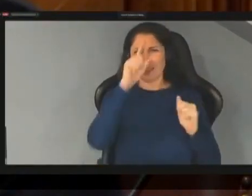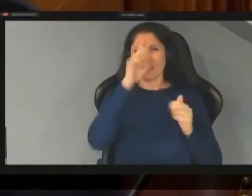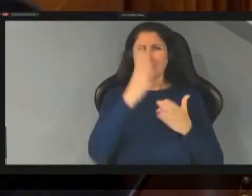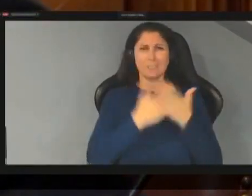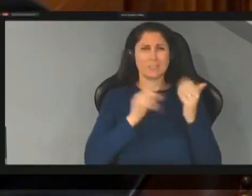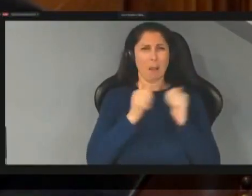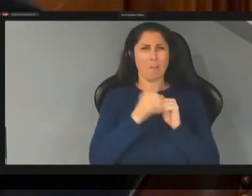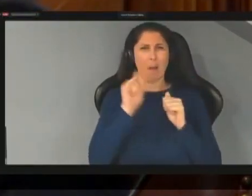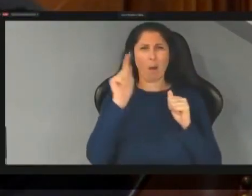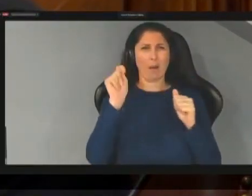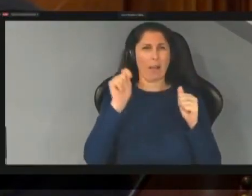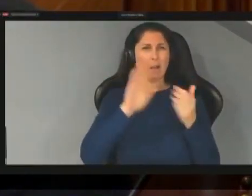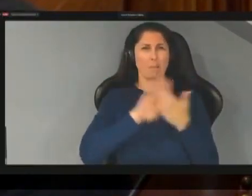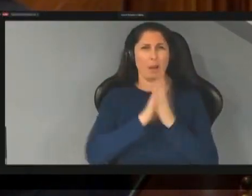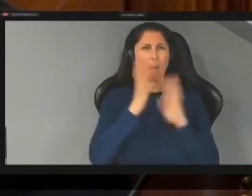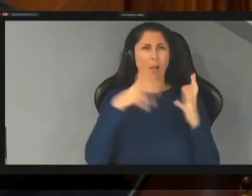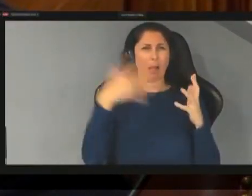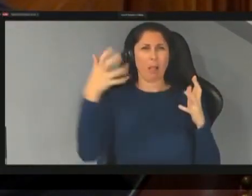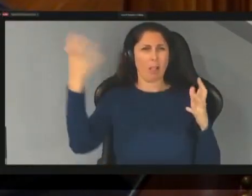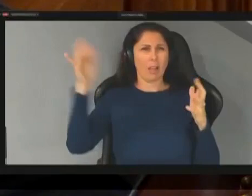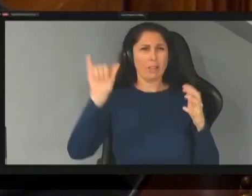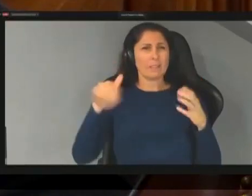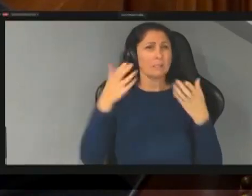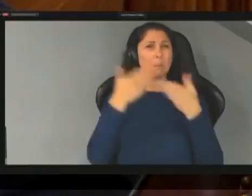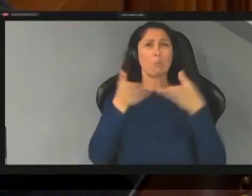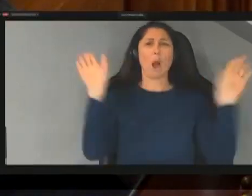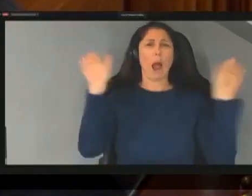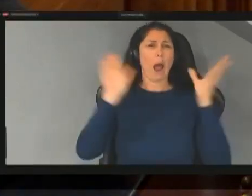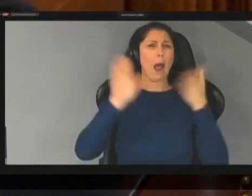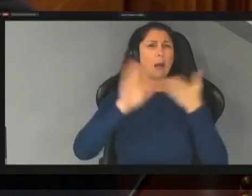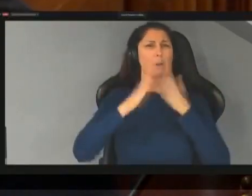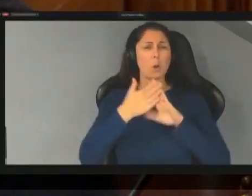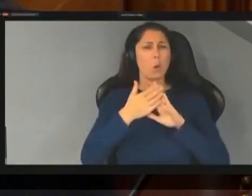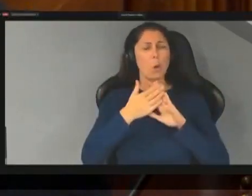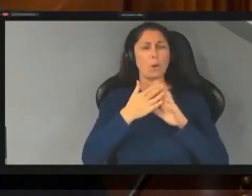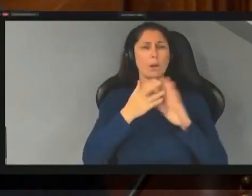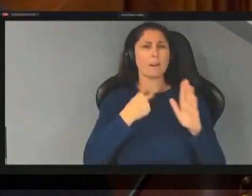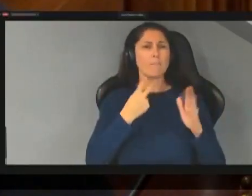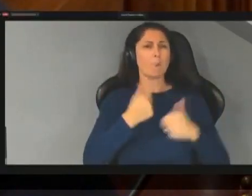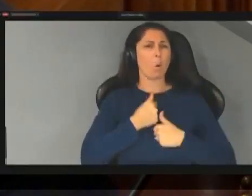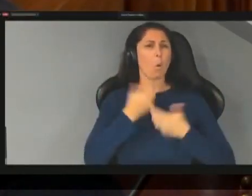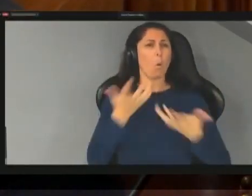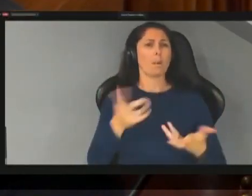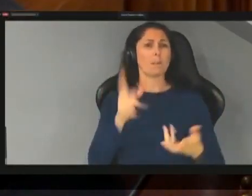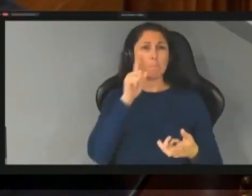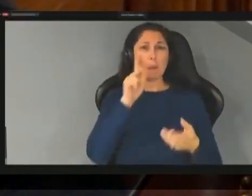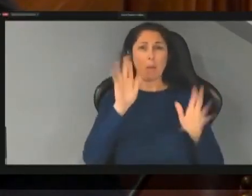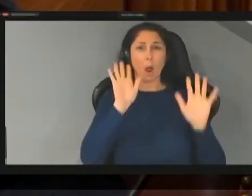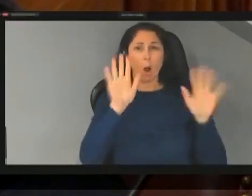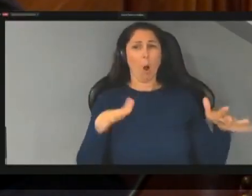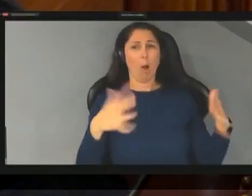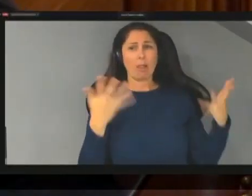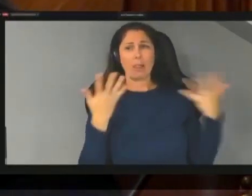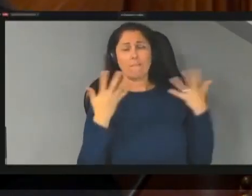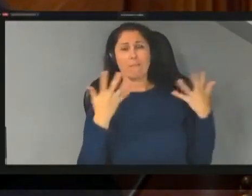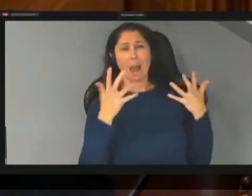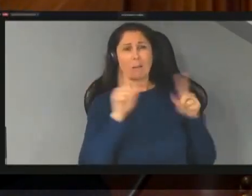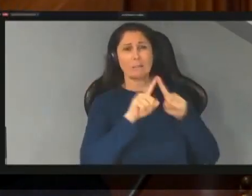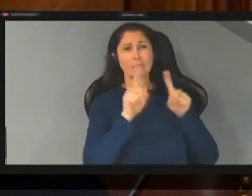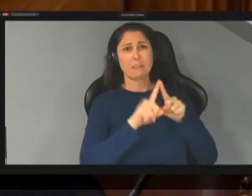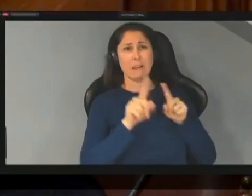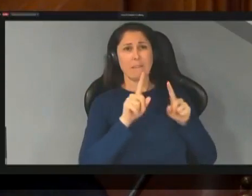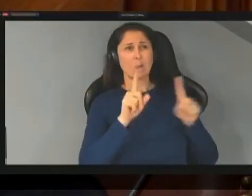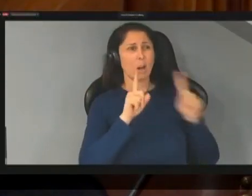be kind of like this broad community voice, right? And people thought they were going to be left out of all types of conversations that didn't have to